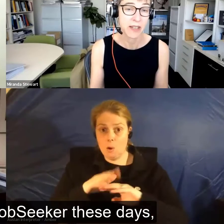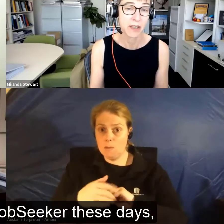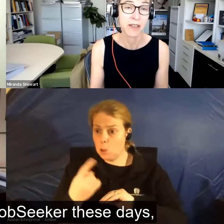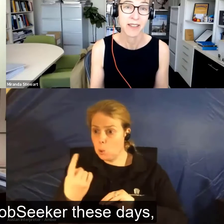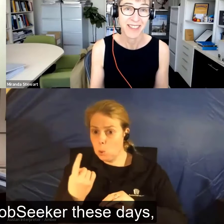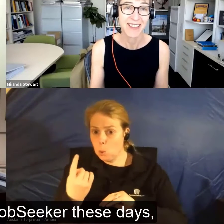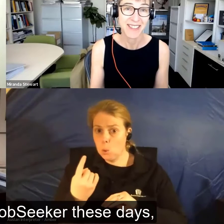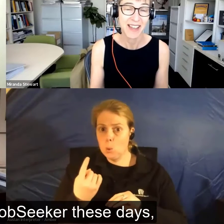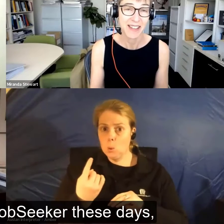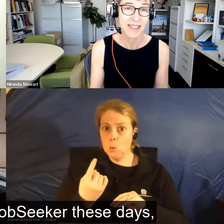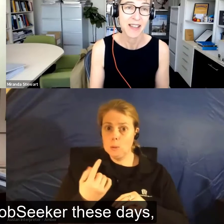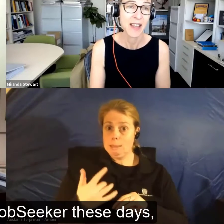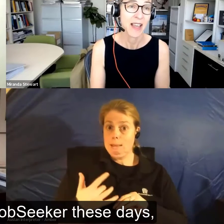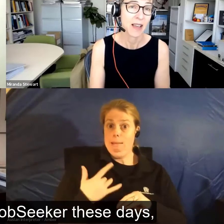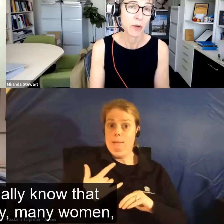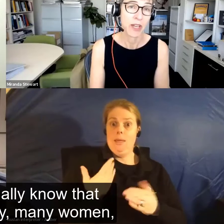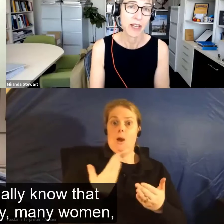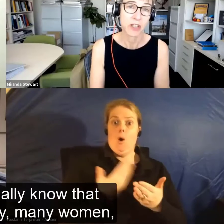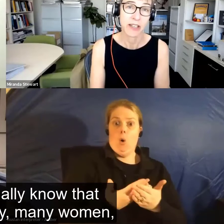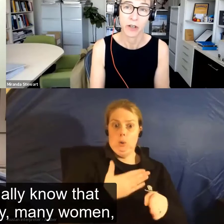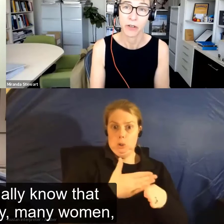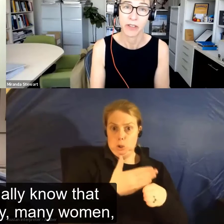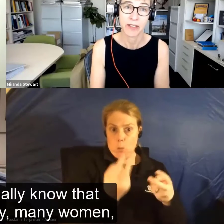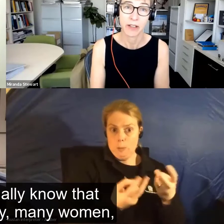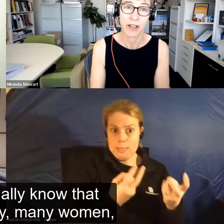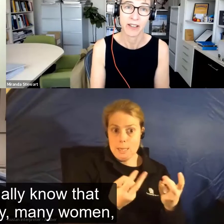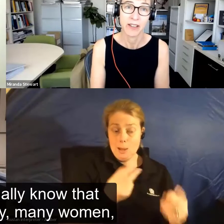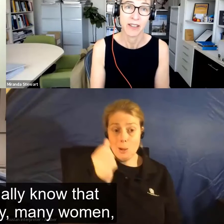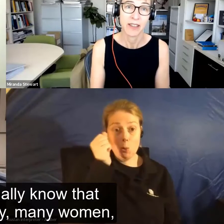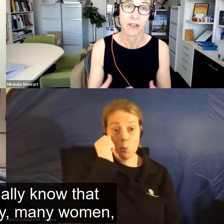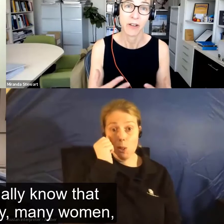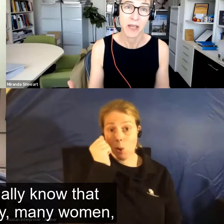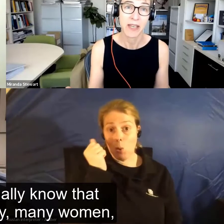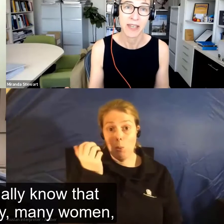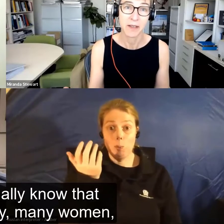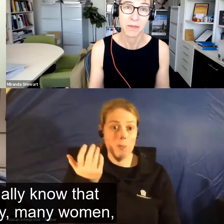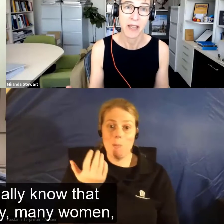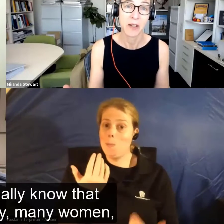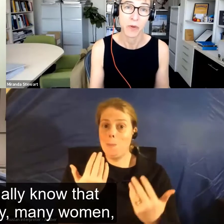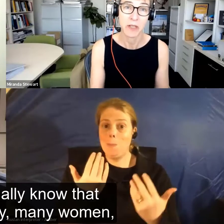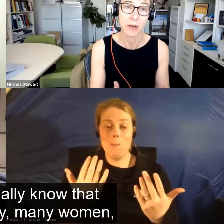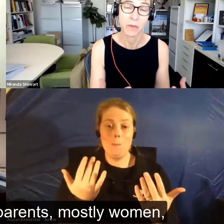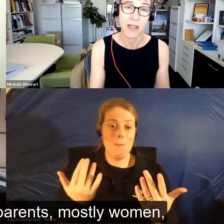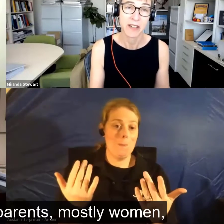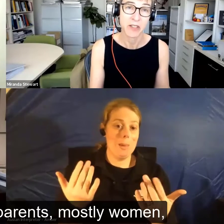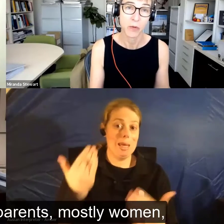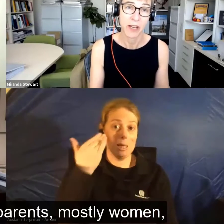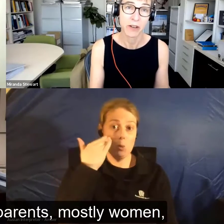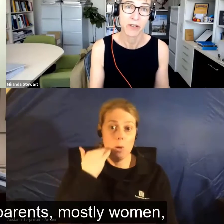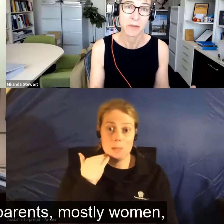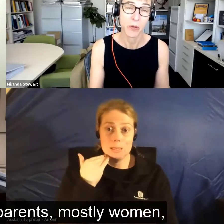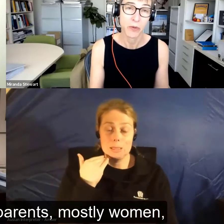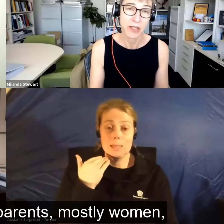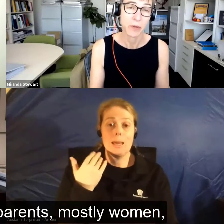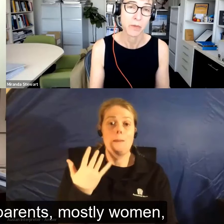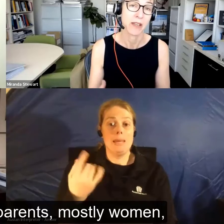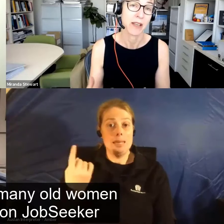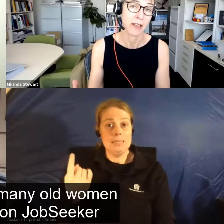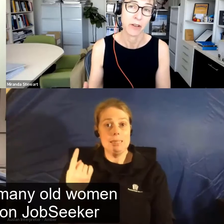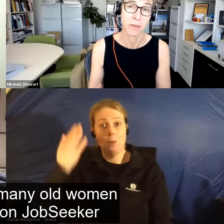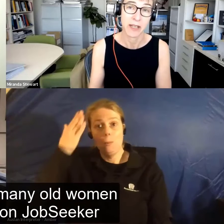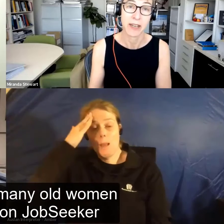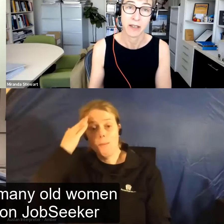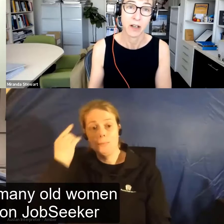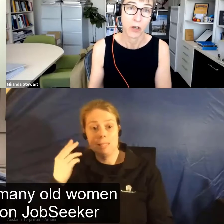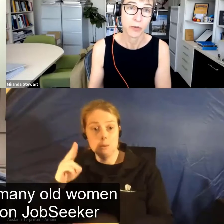job seeker these days, and we actually know that there are many women, there are many sole parents, mostly women,